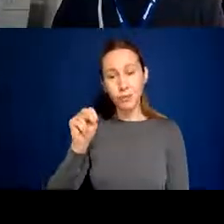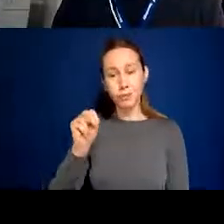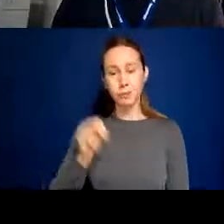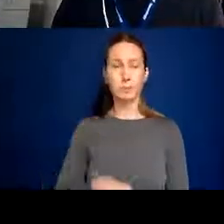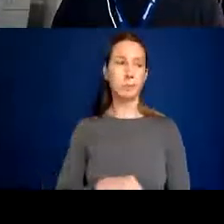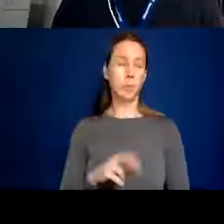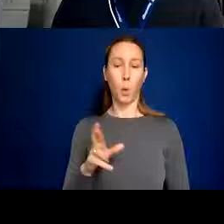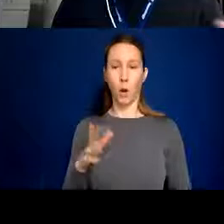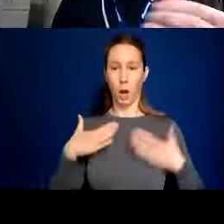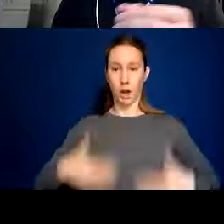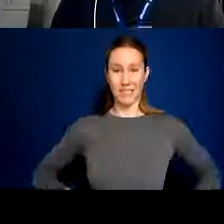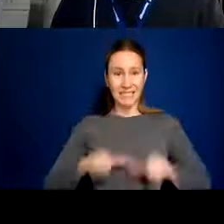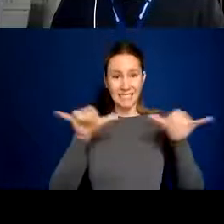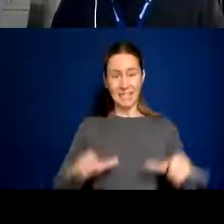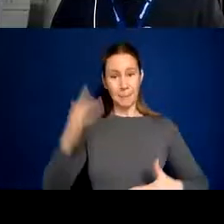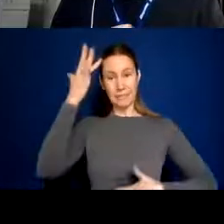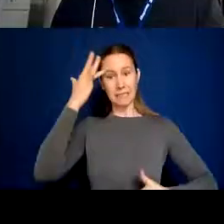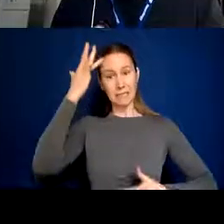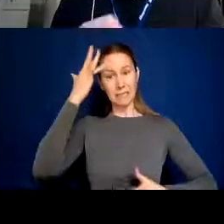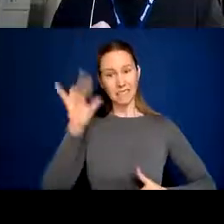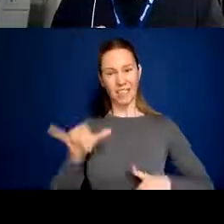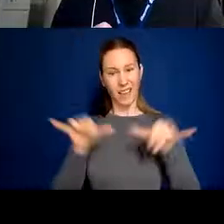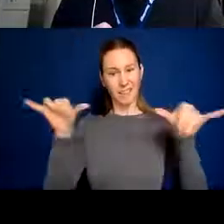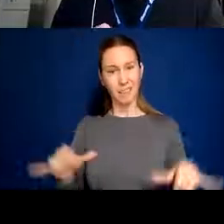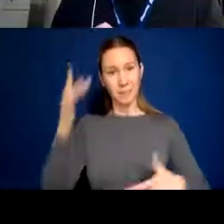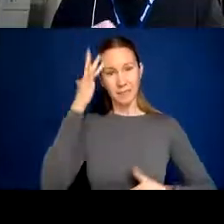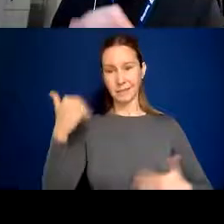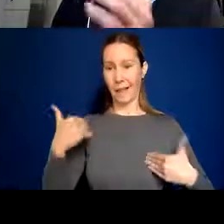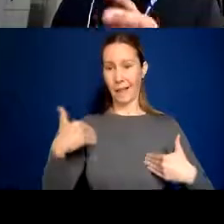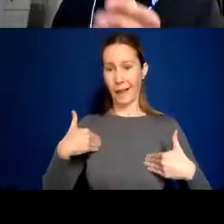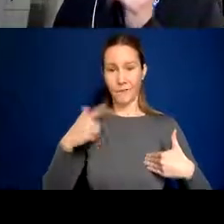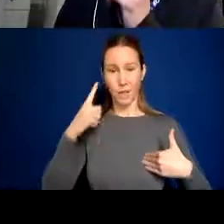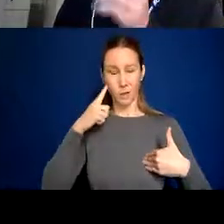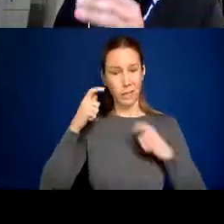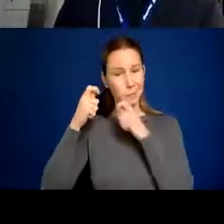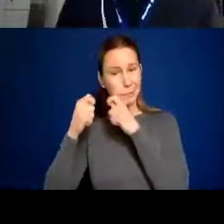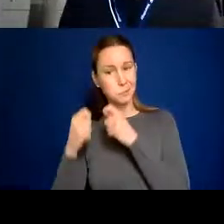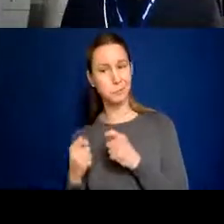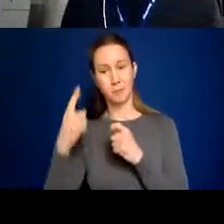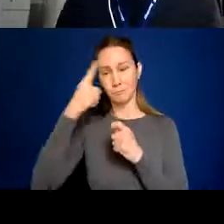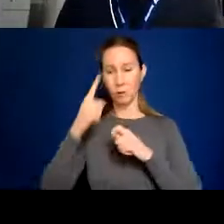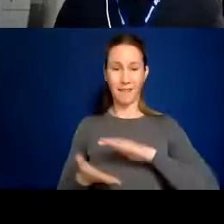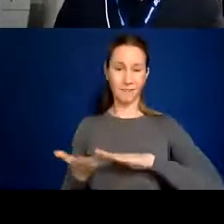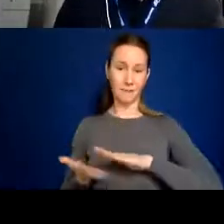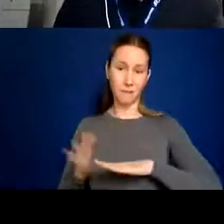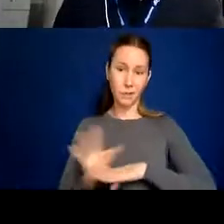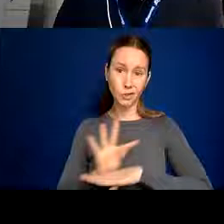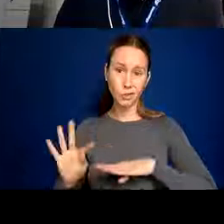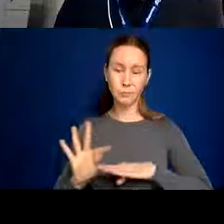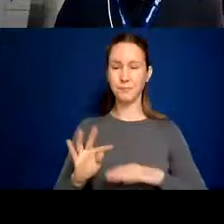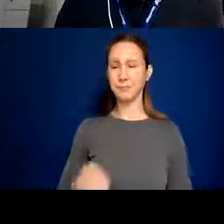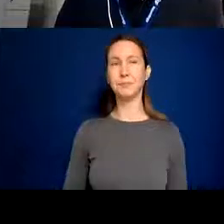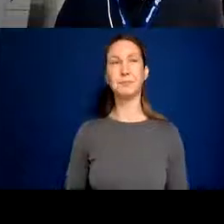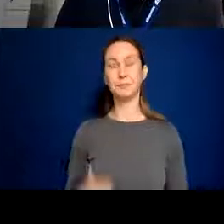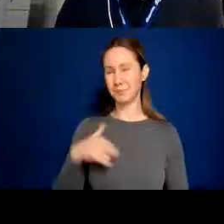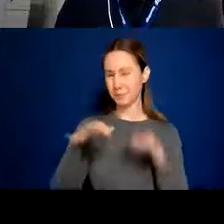systemic disease that could have a toll on brain function. And this is the way I like to explain it. You know, when we